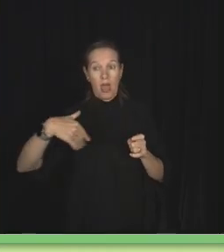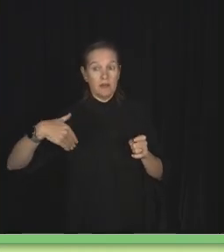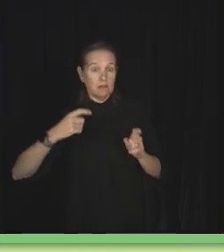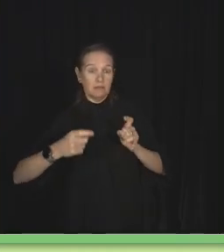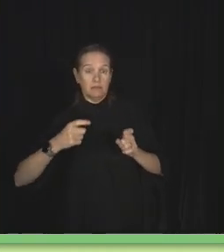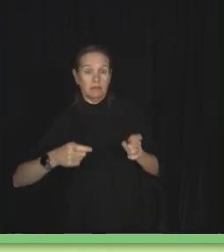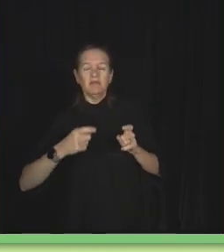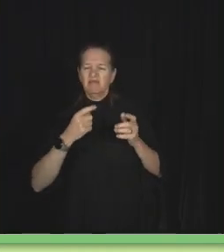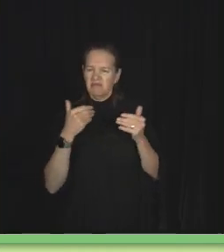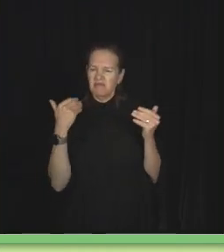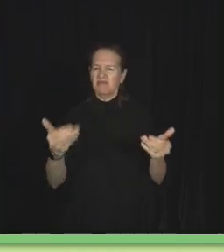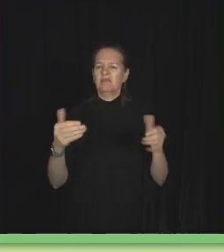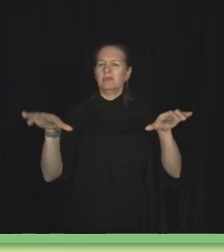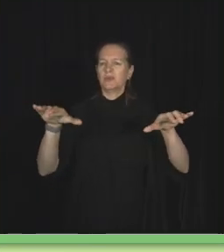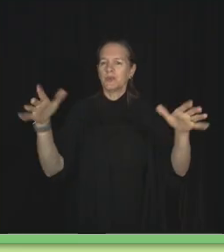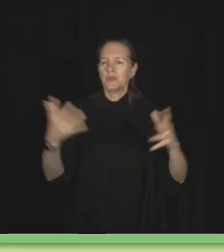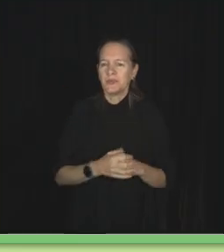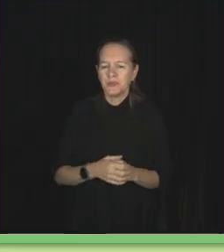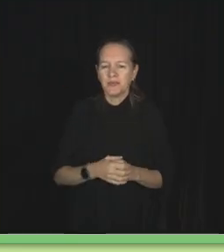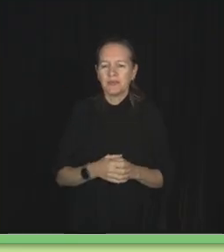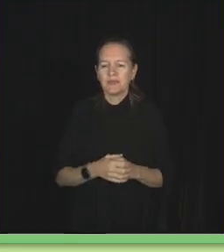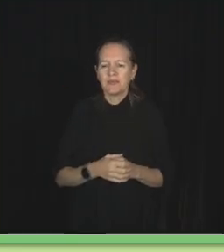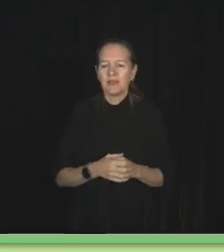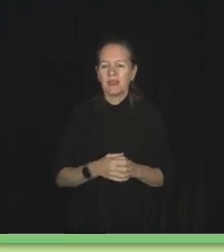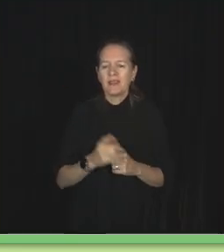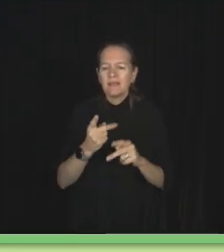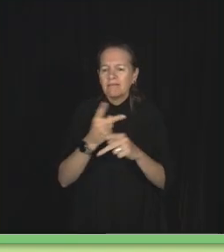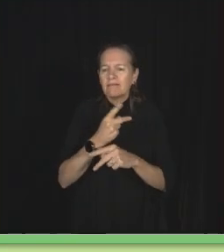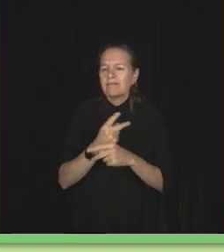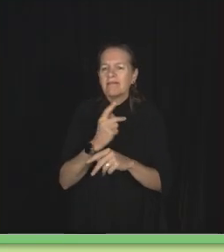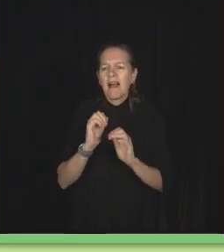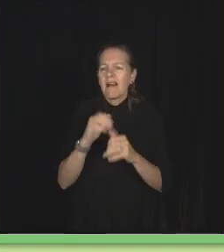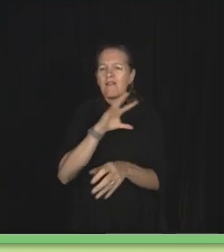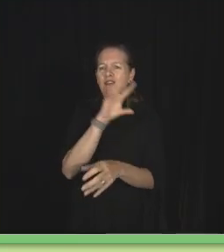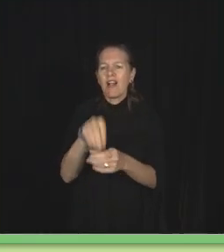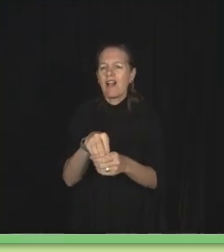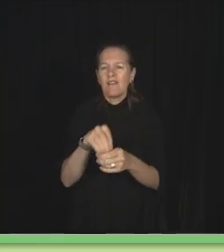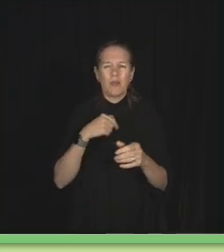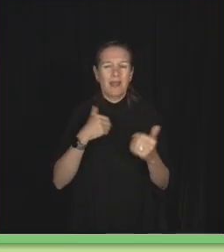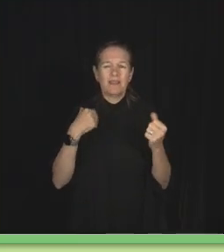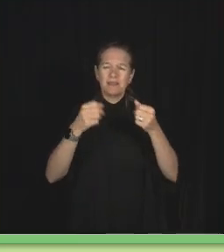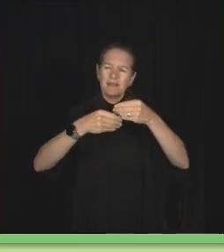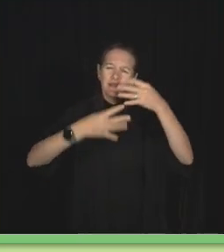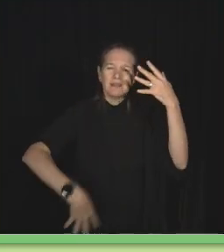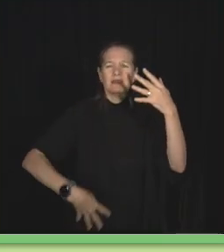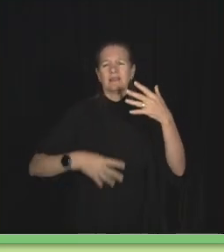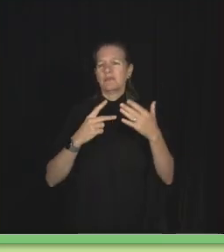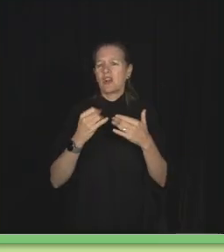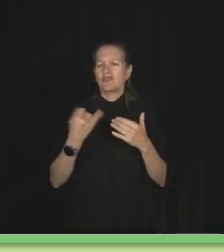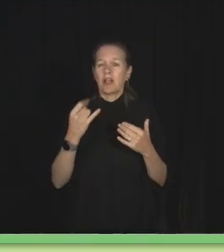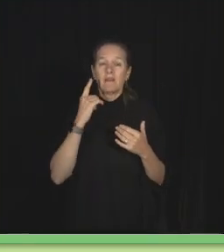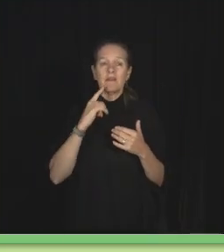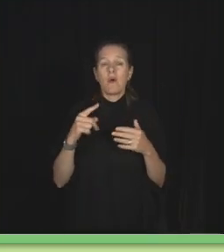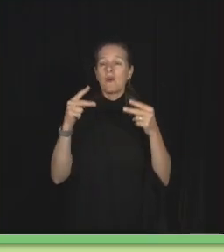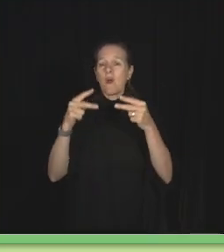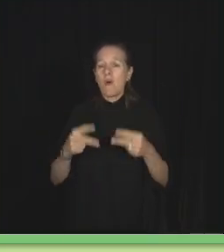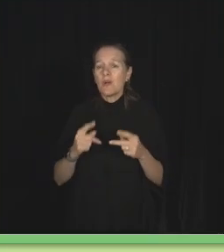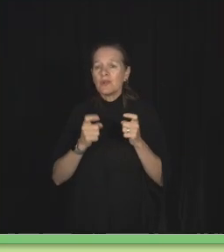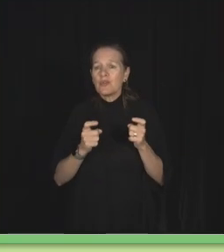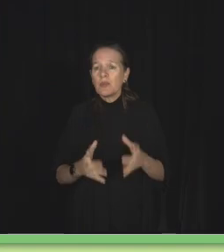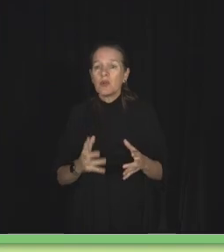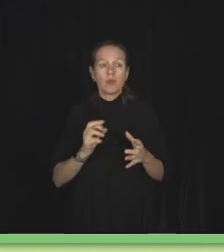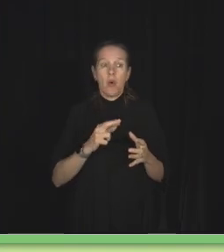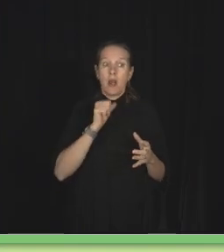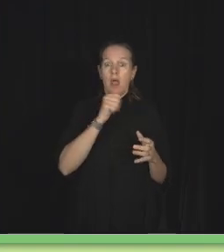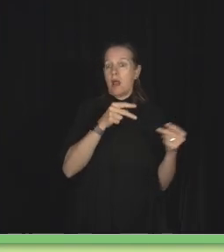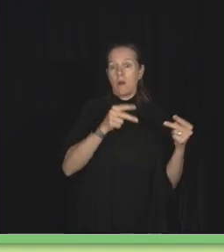so. So truly find a way to kind of get involved. We have so many different programs, both for code contributors and folks that are non-code